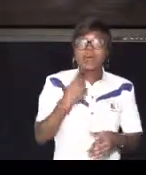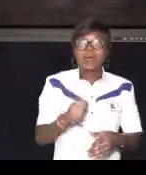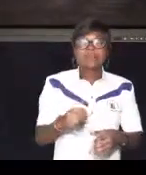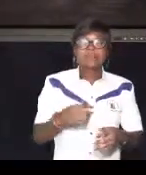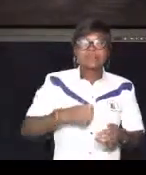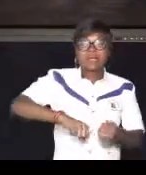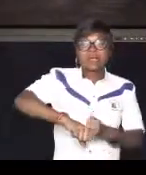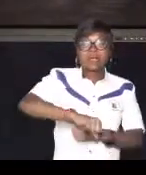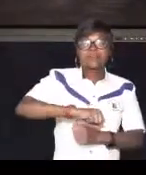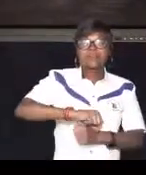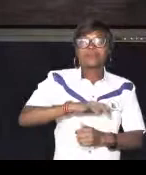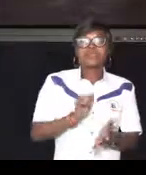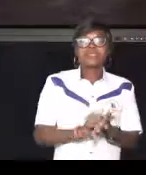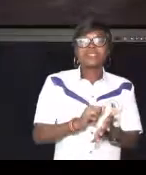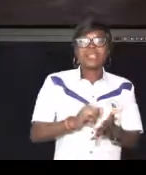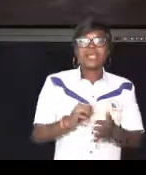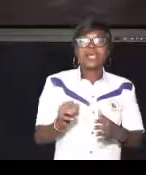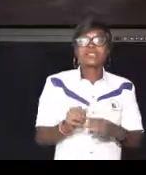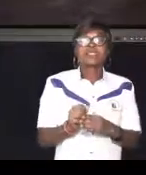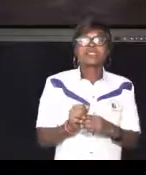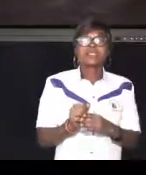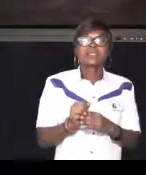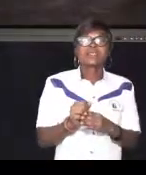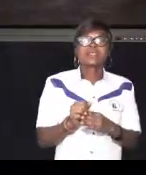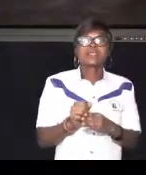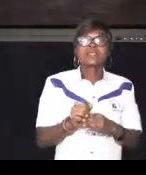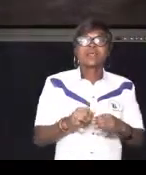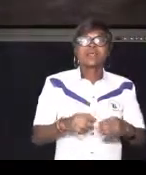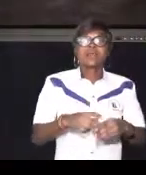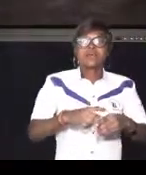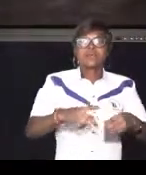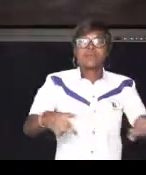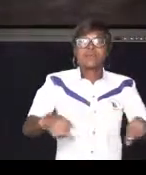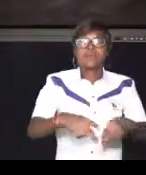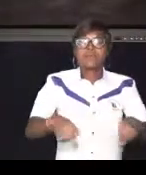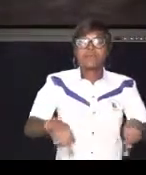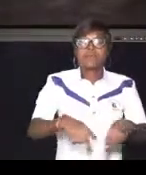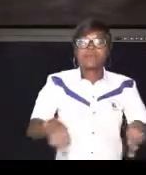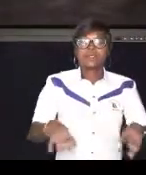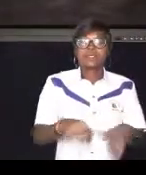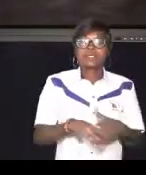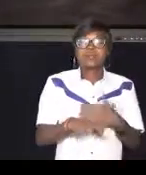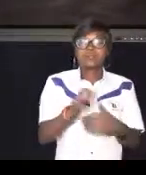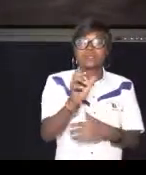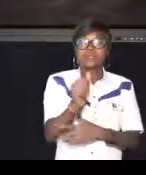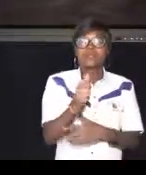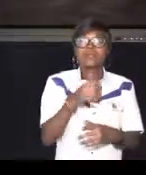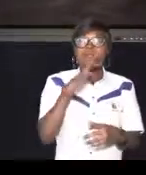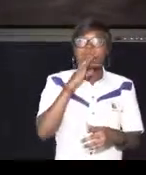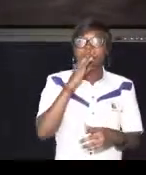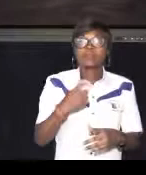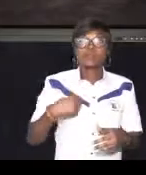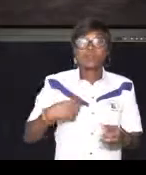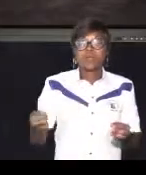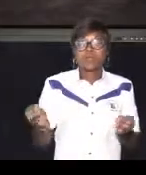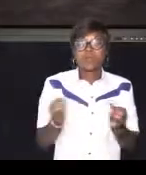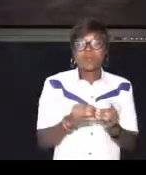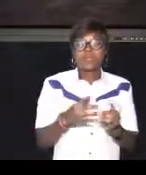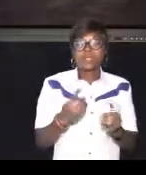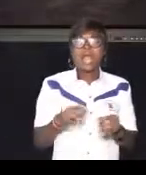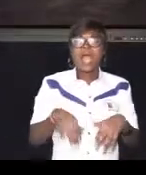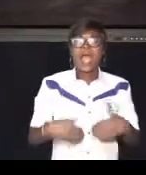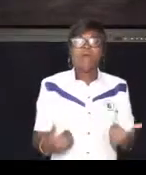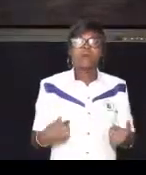to as the area. And that space itself has a measure. We assign a number to it. How